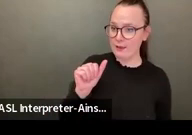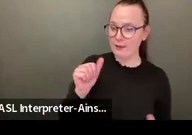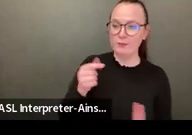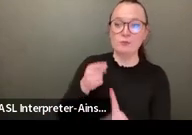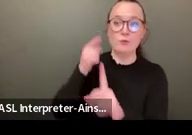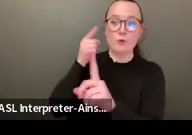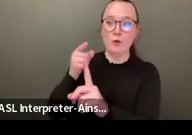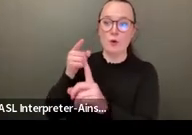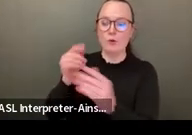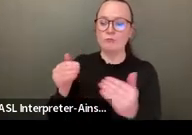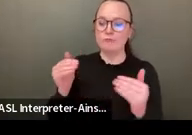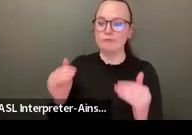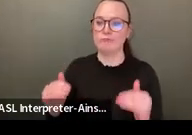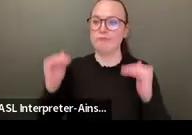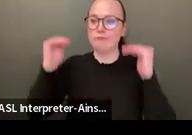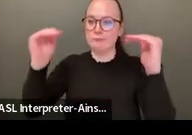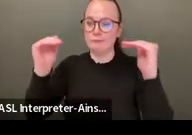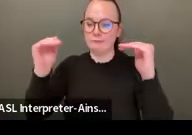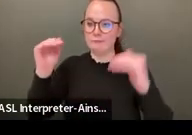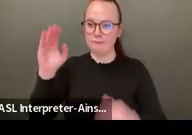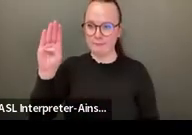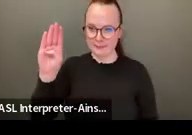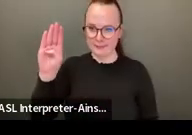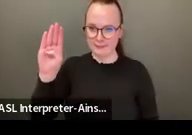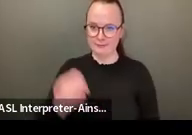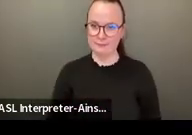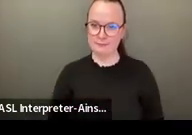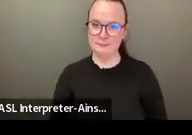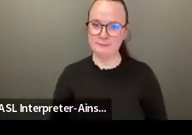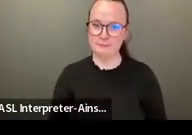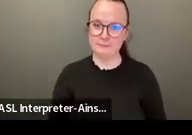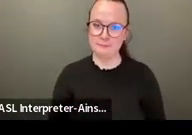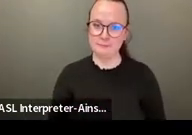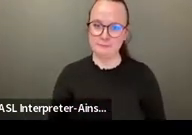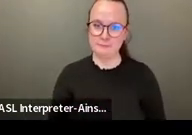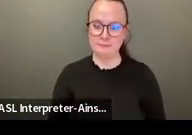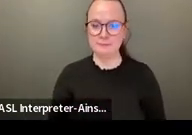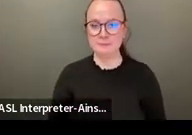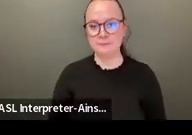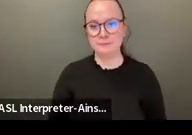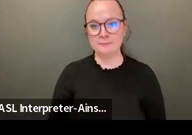B in the pretend reading curriculum. So a couple things here.